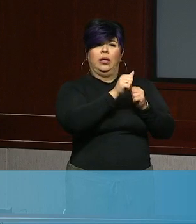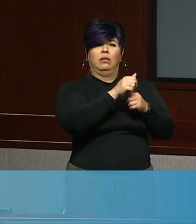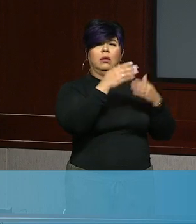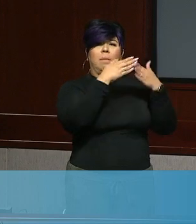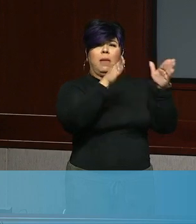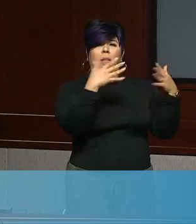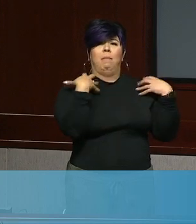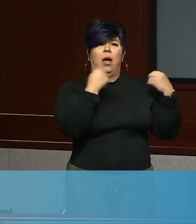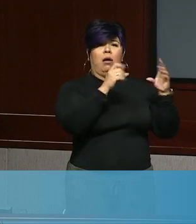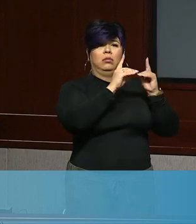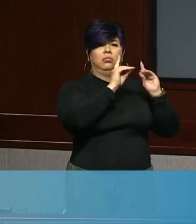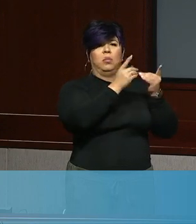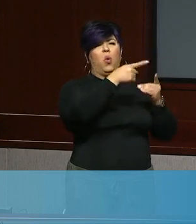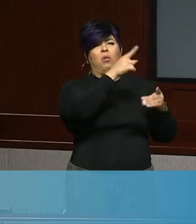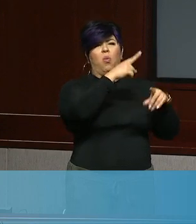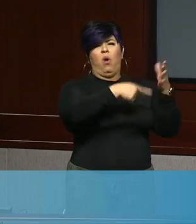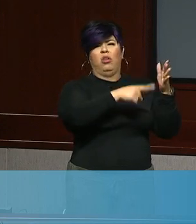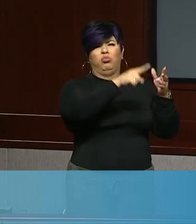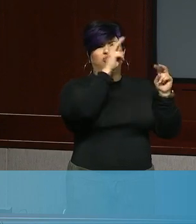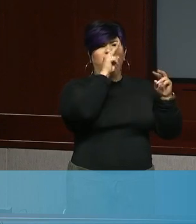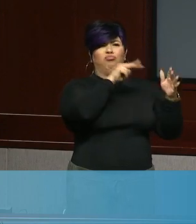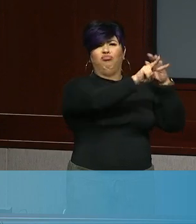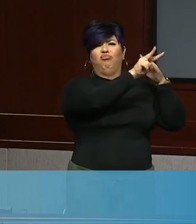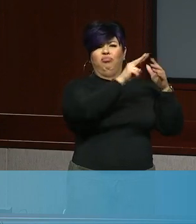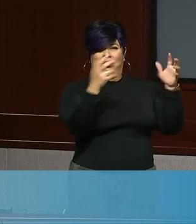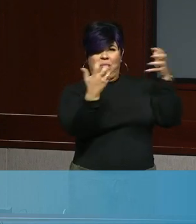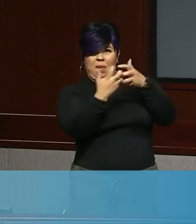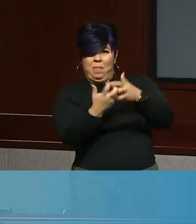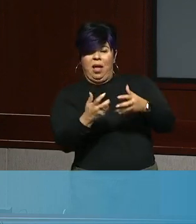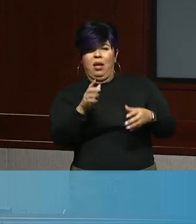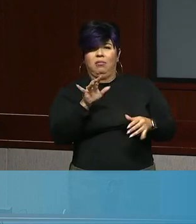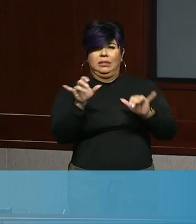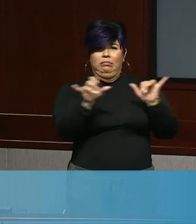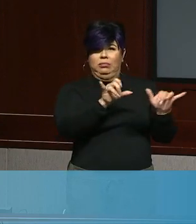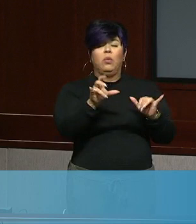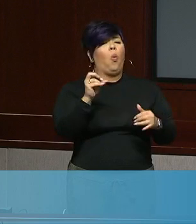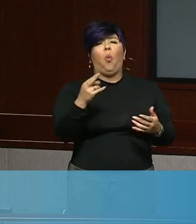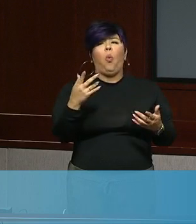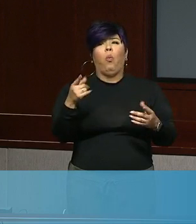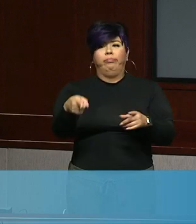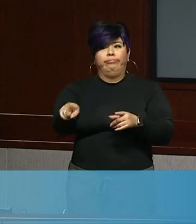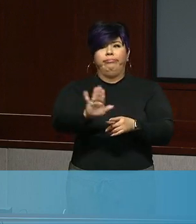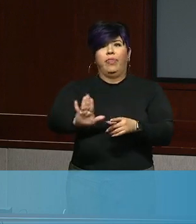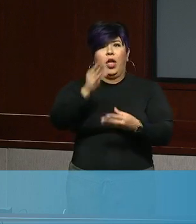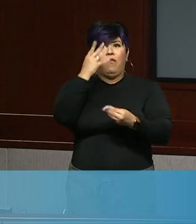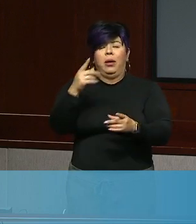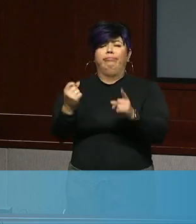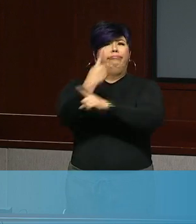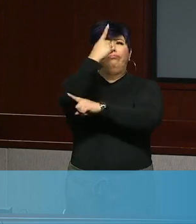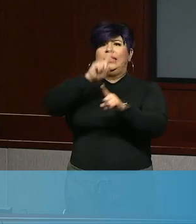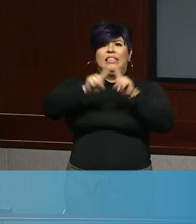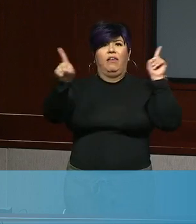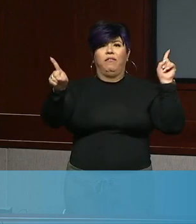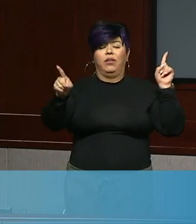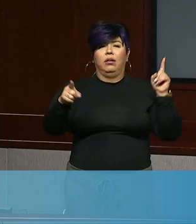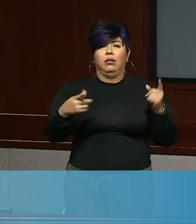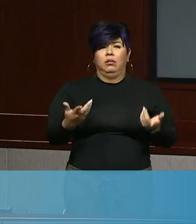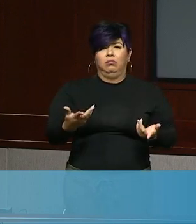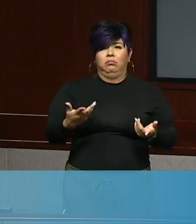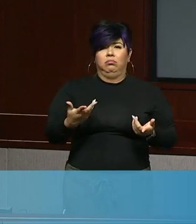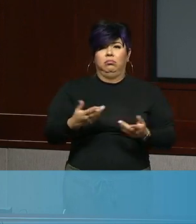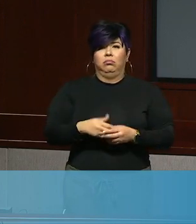Thanks for the question, Sam. You're just asking if we the numbers that we've released now are